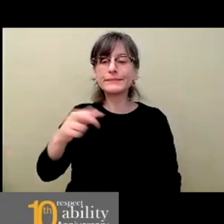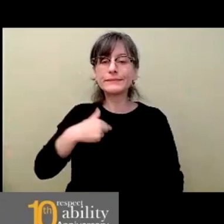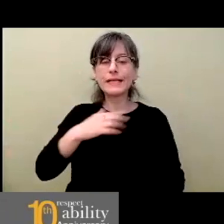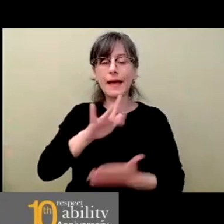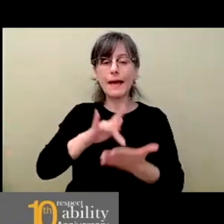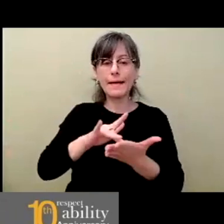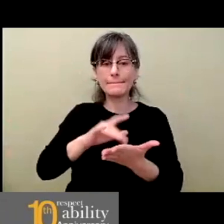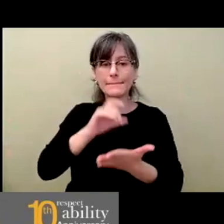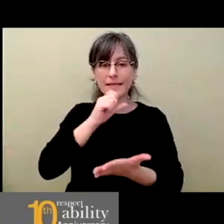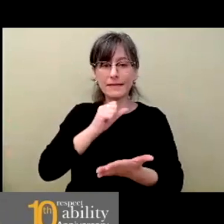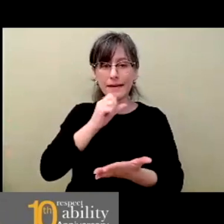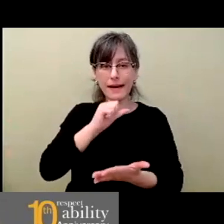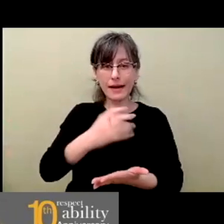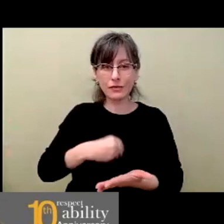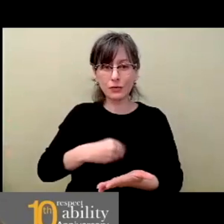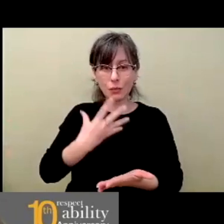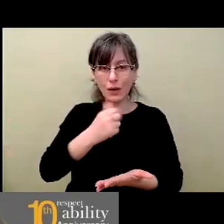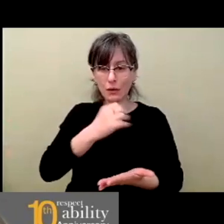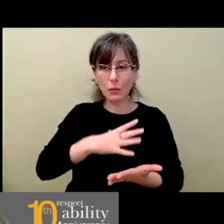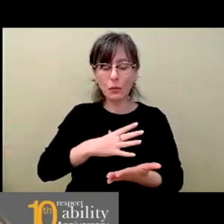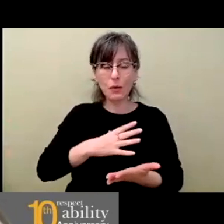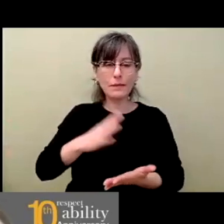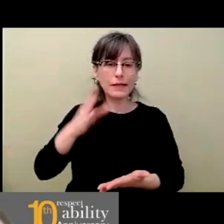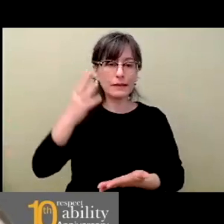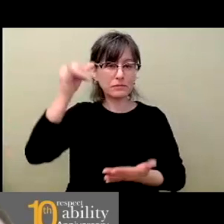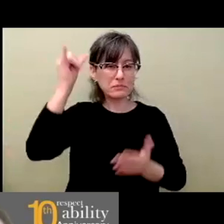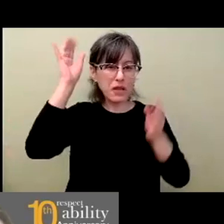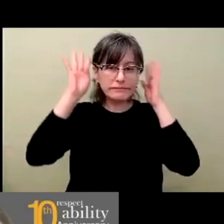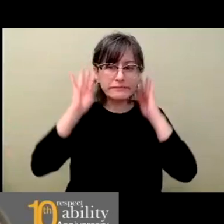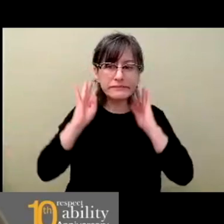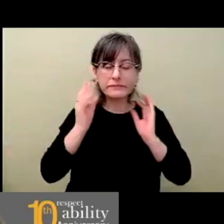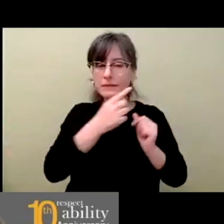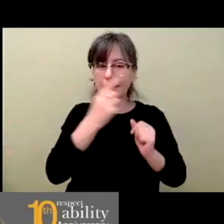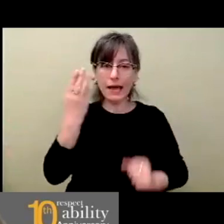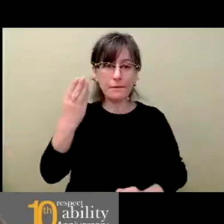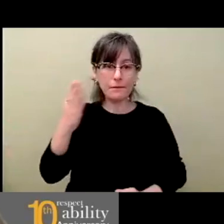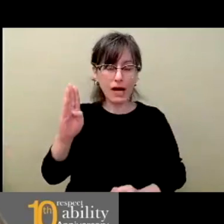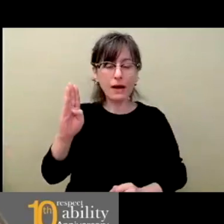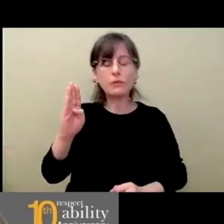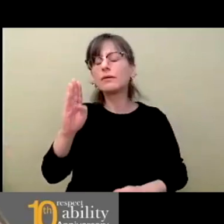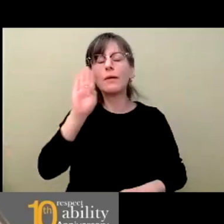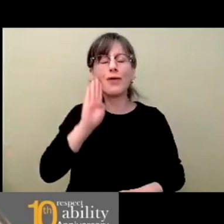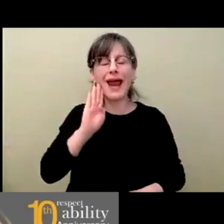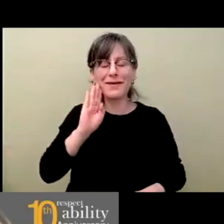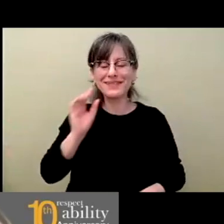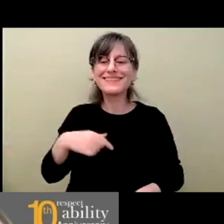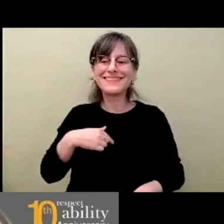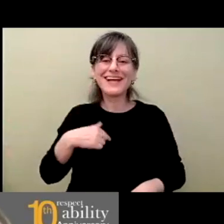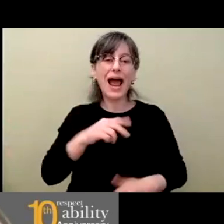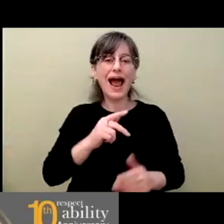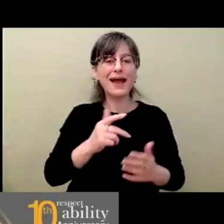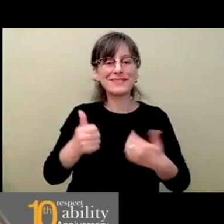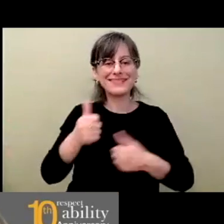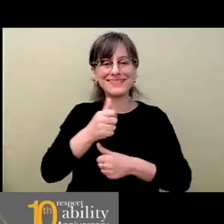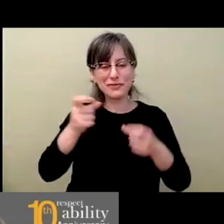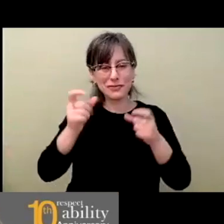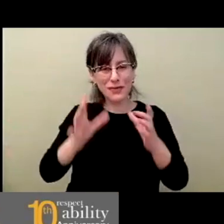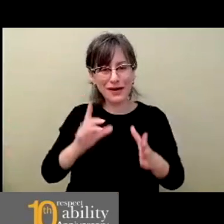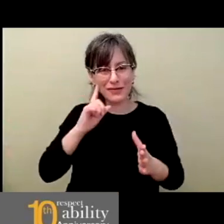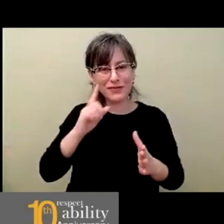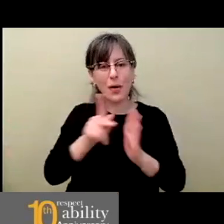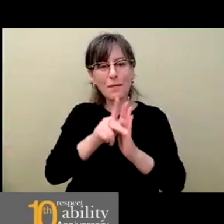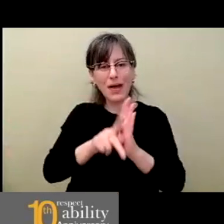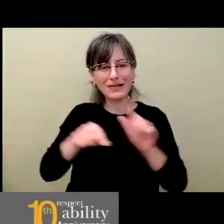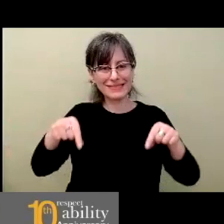middle-aged white woman with dark blonde hair and brown eyes. I am currently the Senior Director of Policy here at RespectAbility.